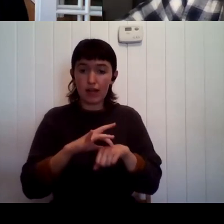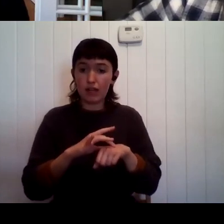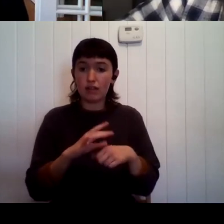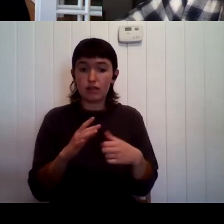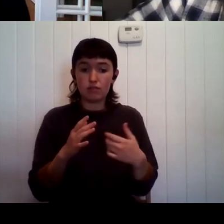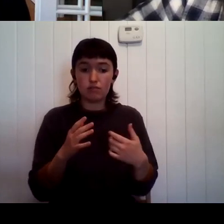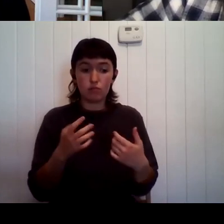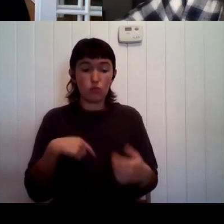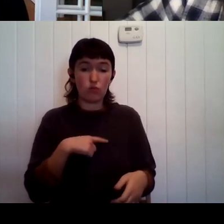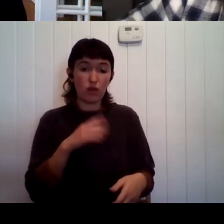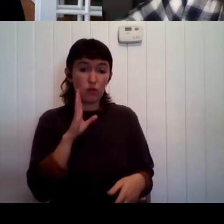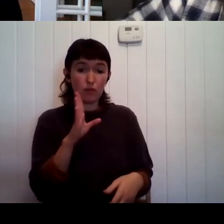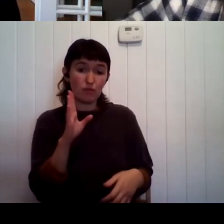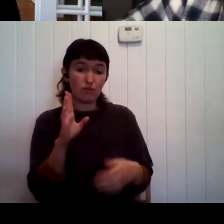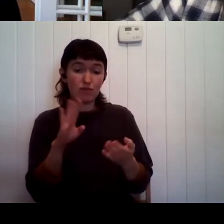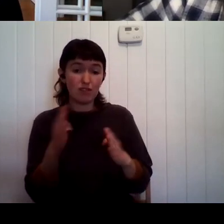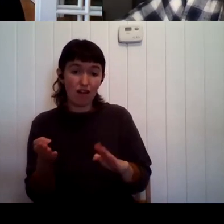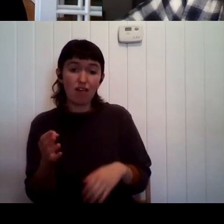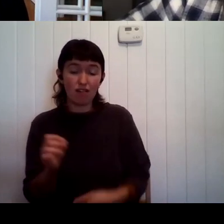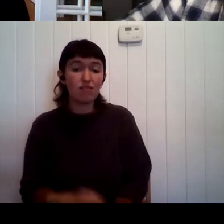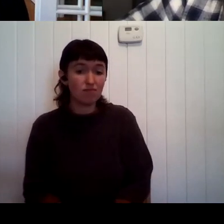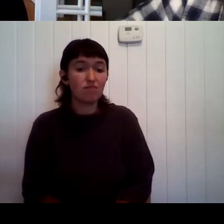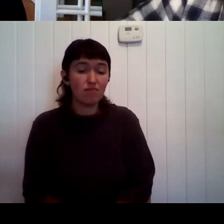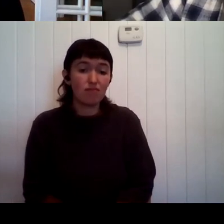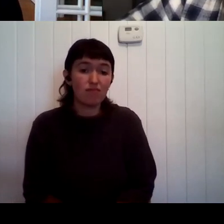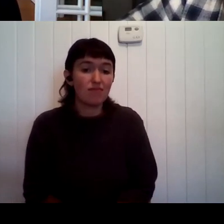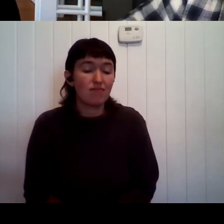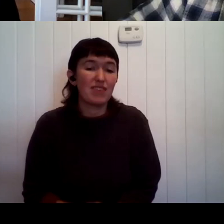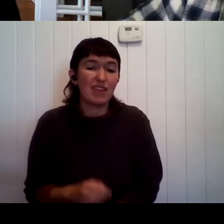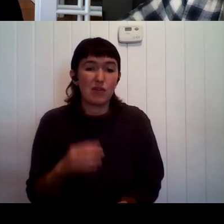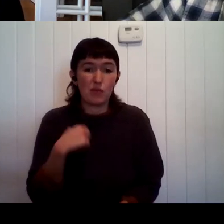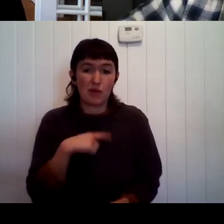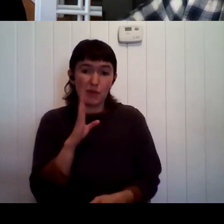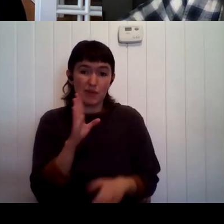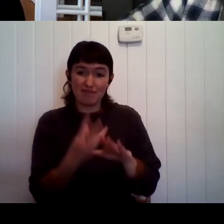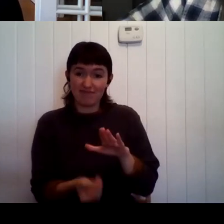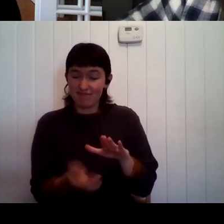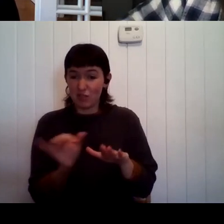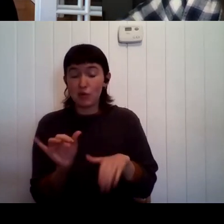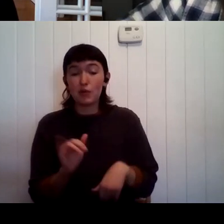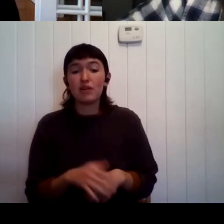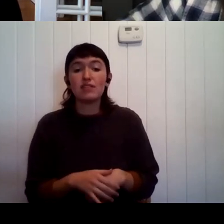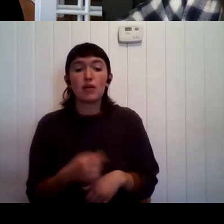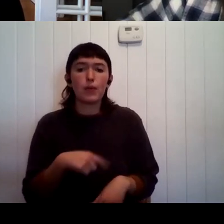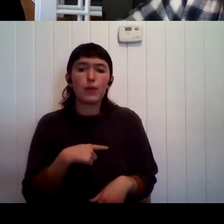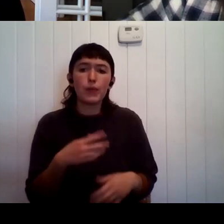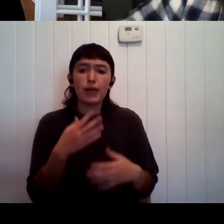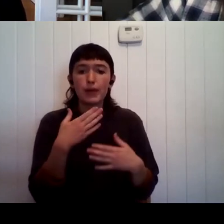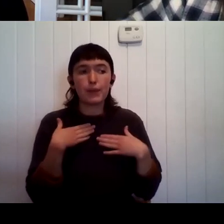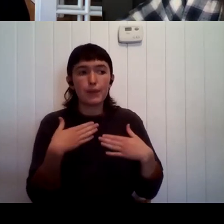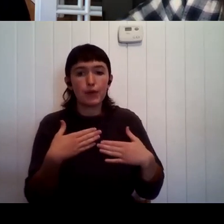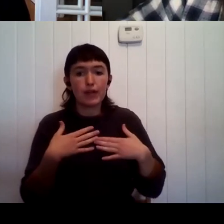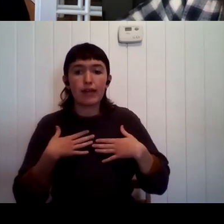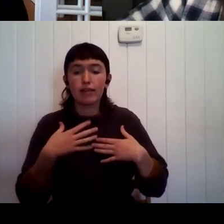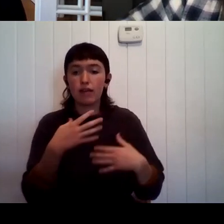Yeah. Think about it, just to go through, like we breathe in oxygen, right? But then what's providing the oxygen? And then what would